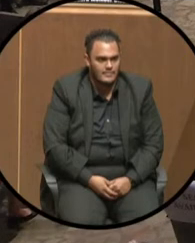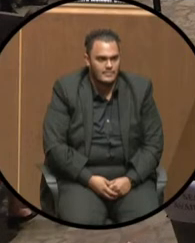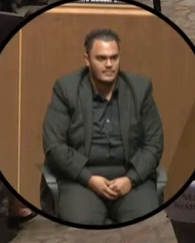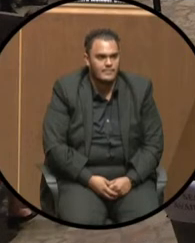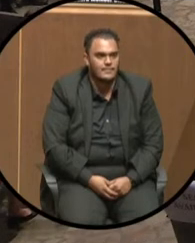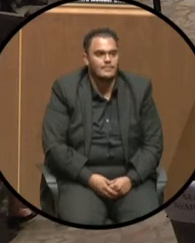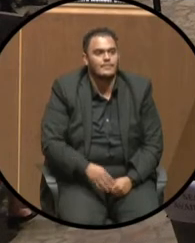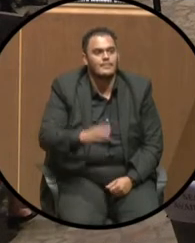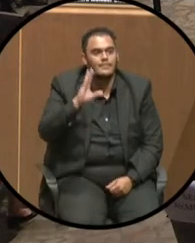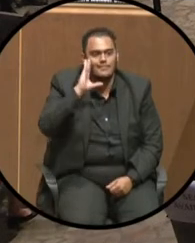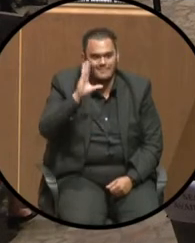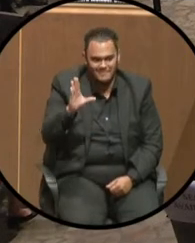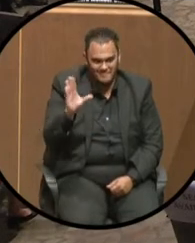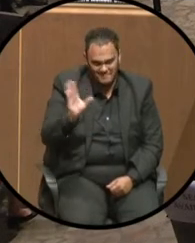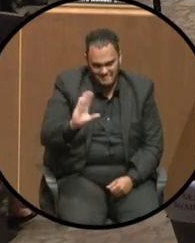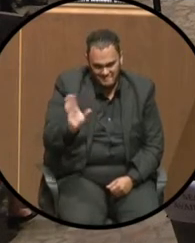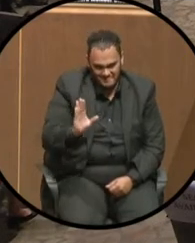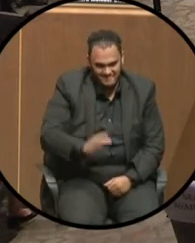15. Hello.